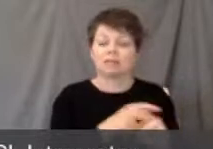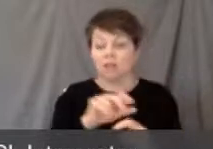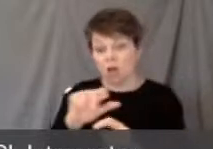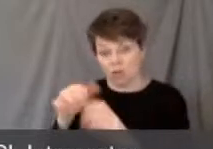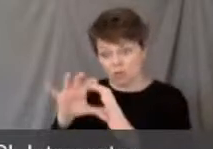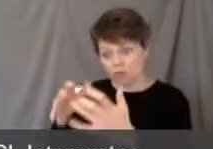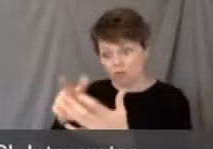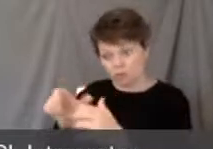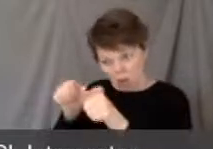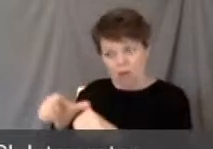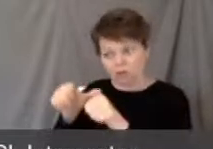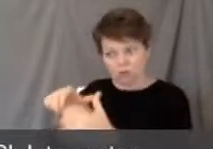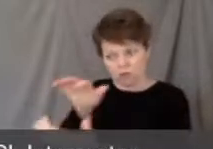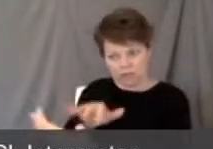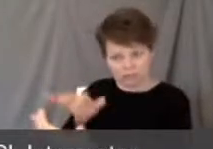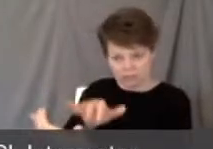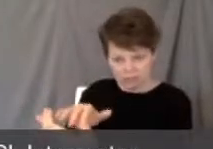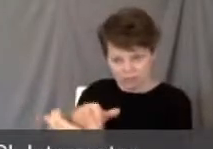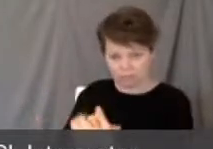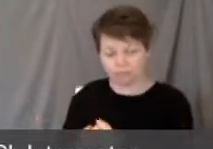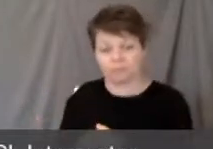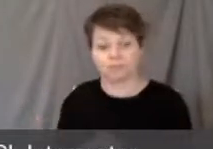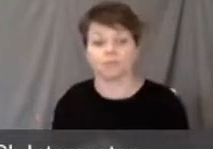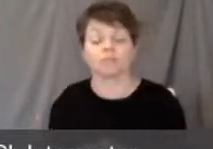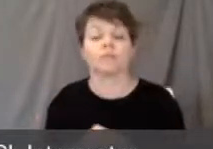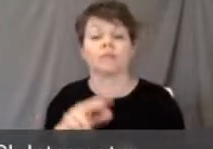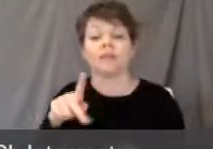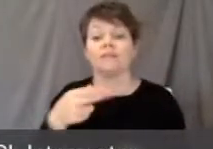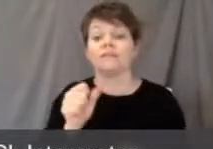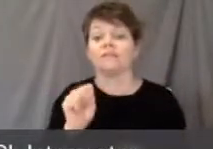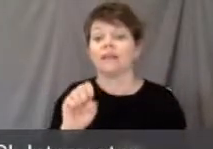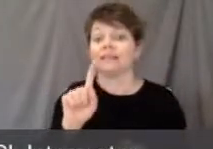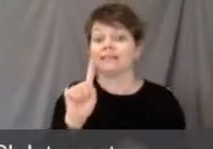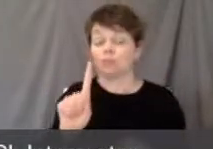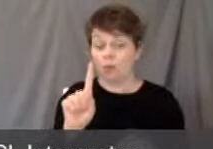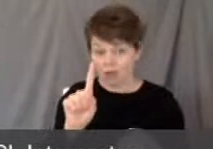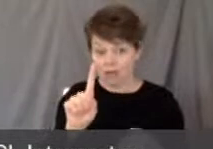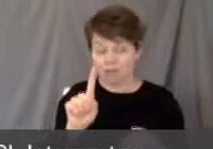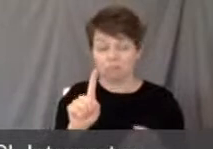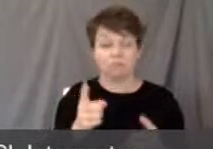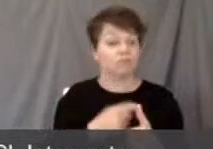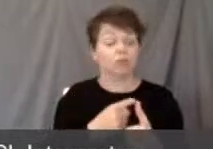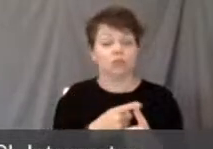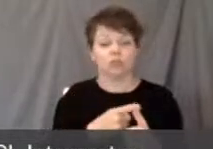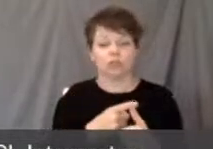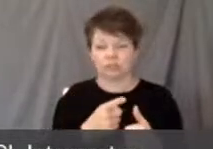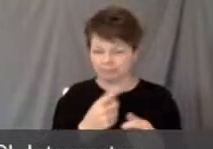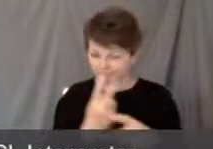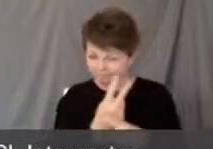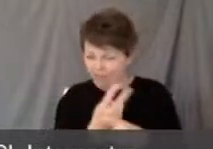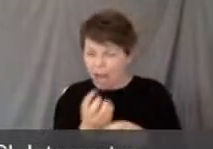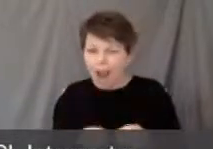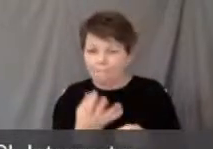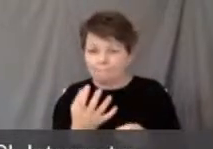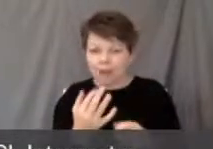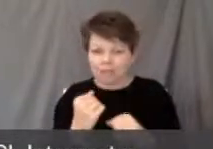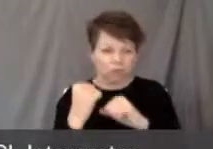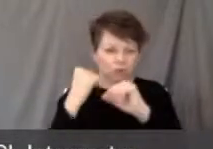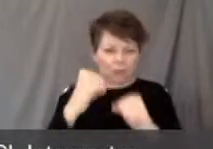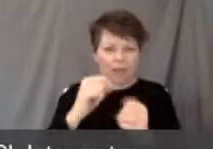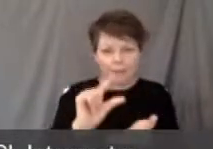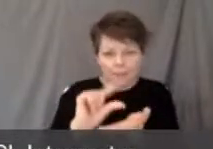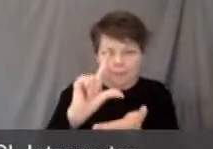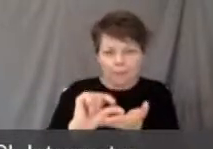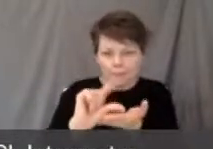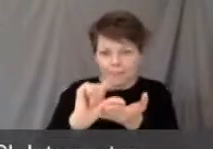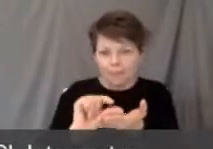studies. They did phase 1 studies to try to figure out what dose would be appropriate in kids this age, and they